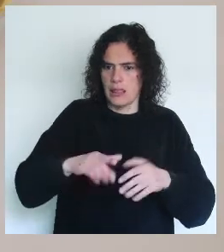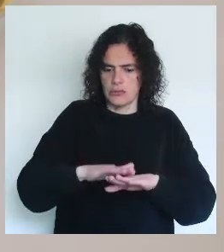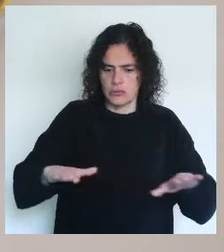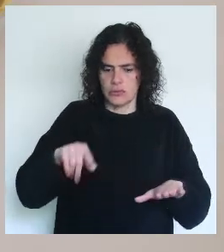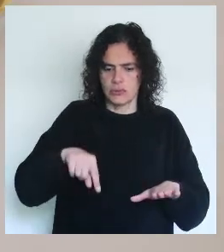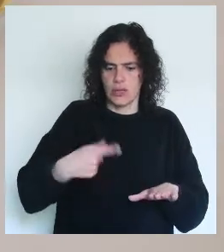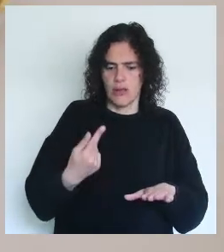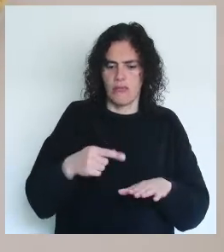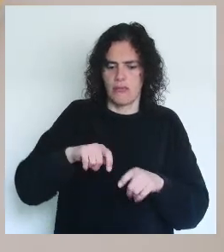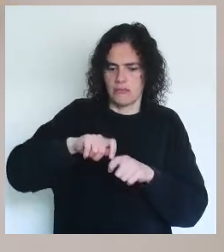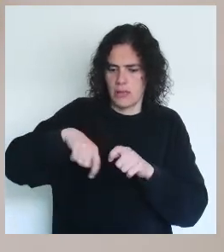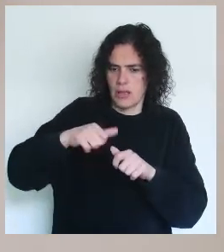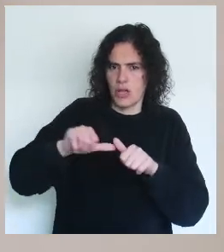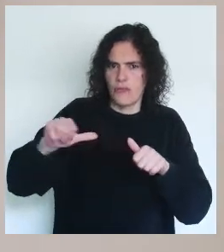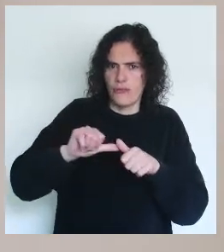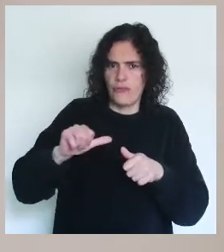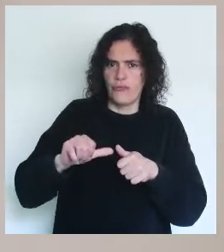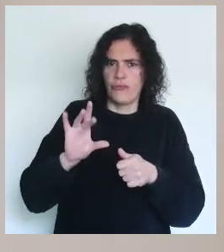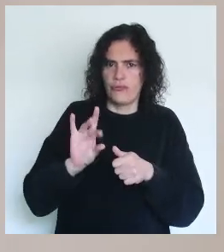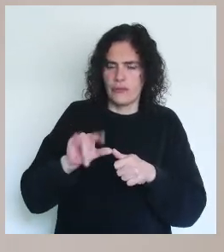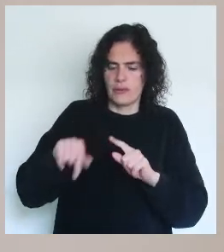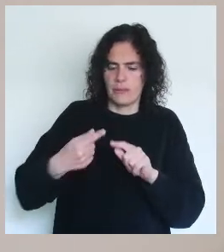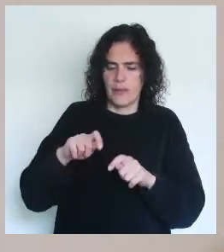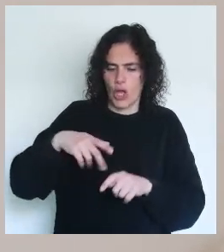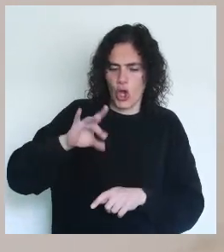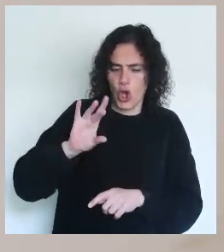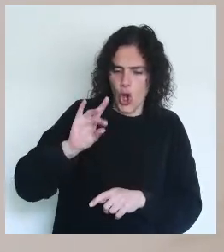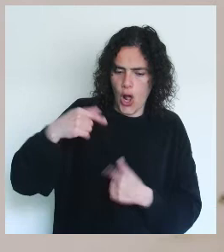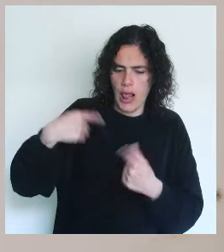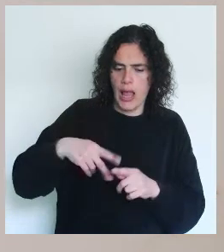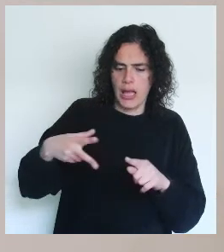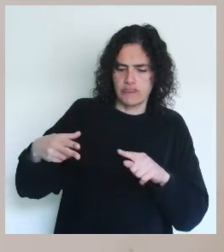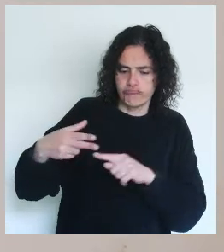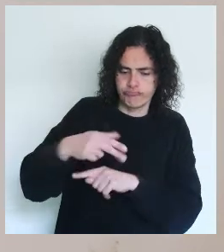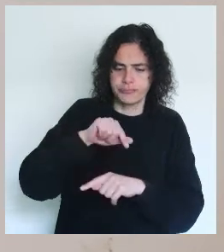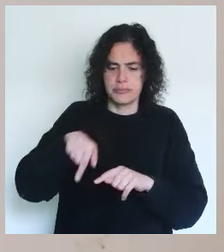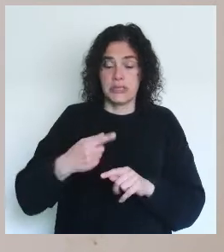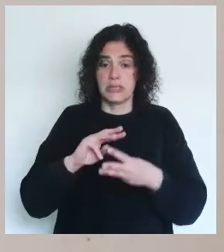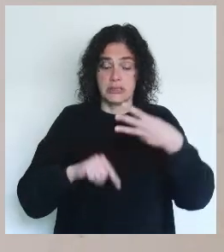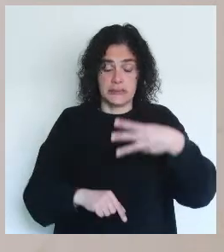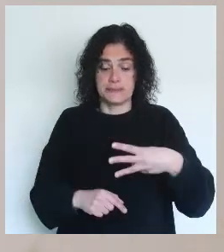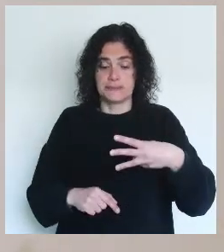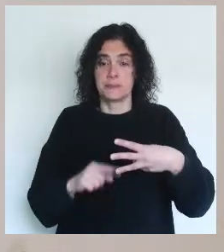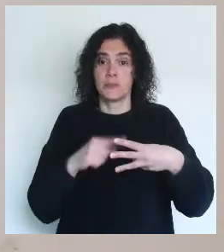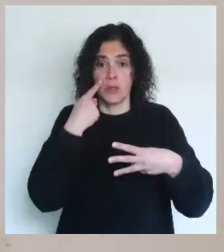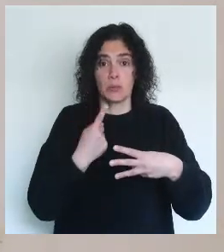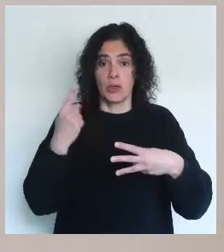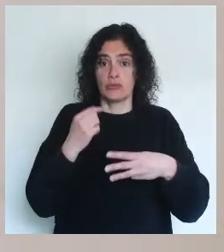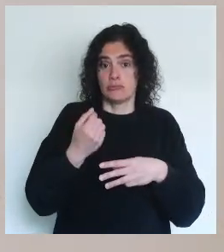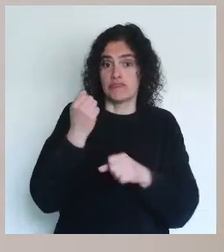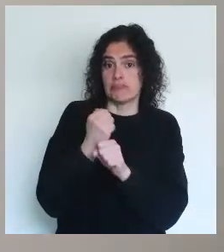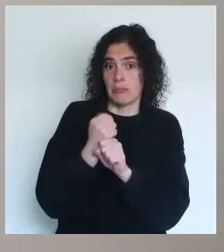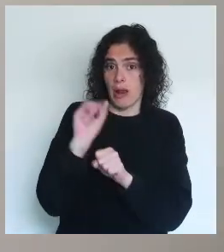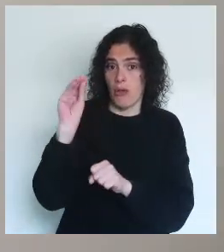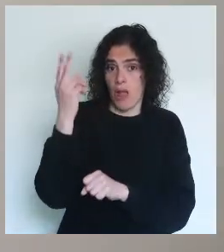floor with rolls of tape and a little bottle of glue and a cutter. These three elements are the